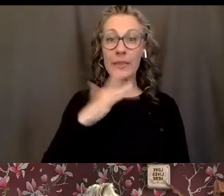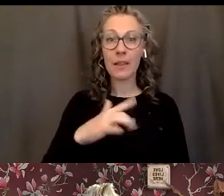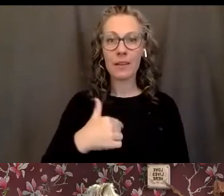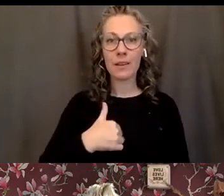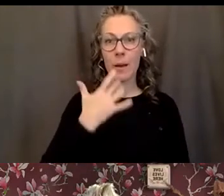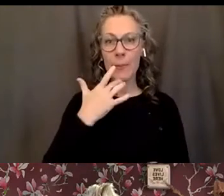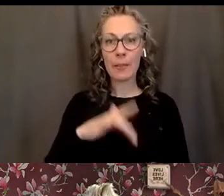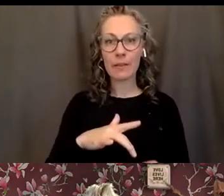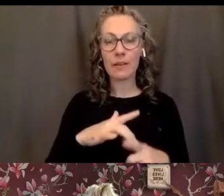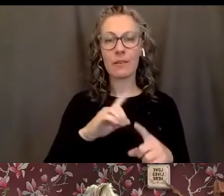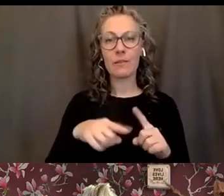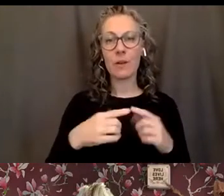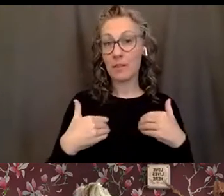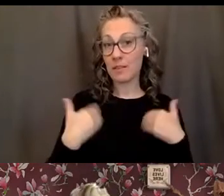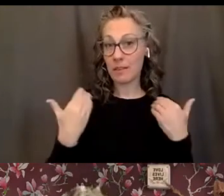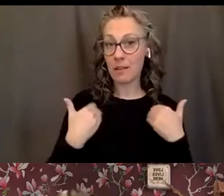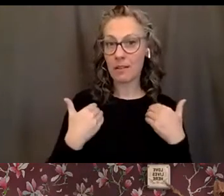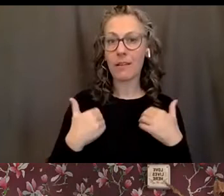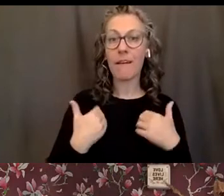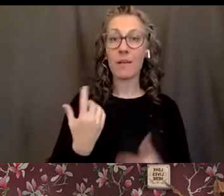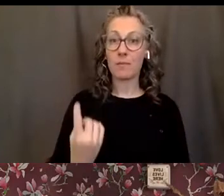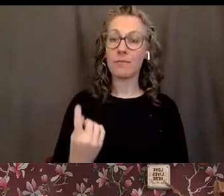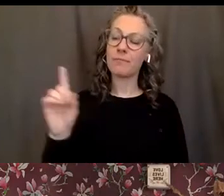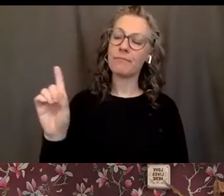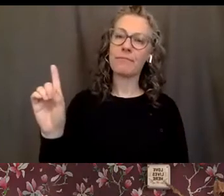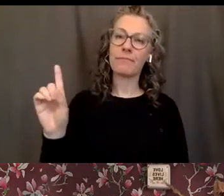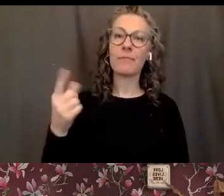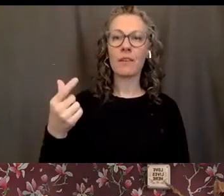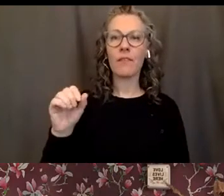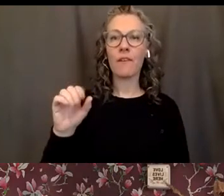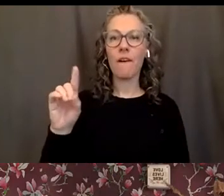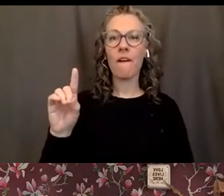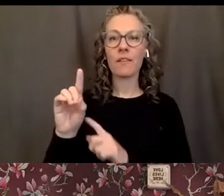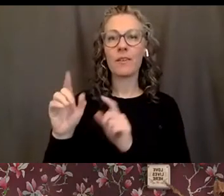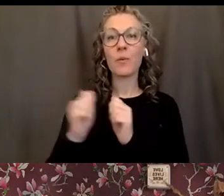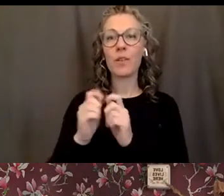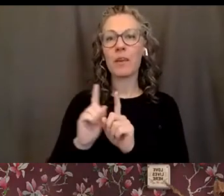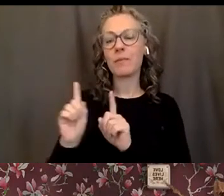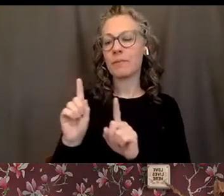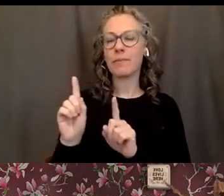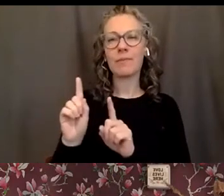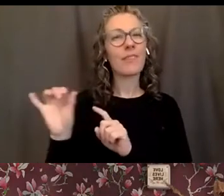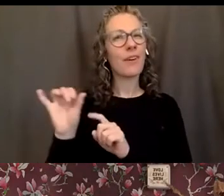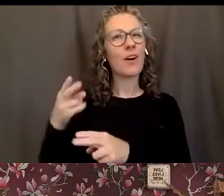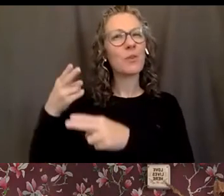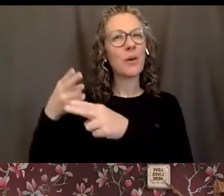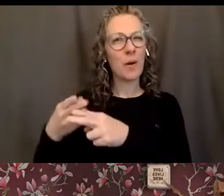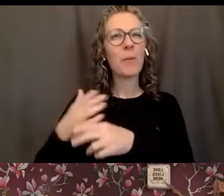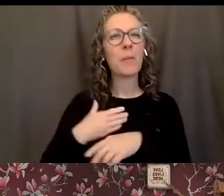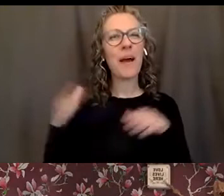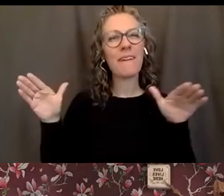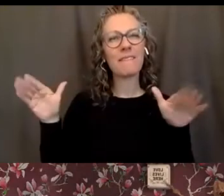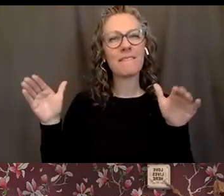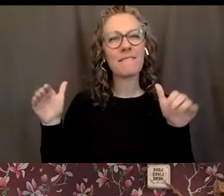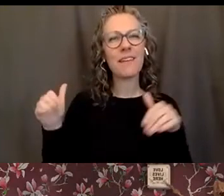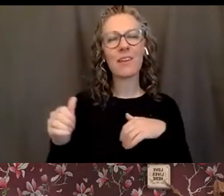when I was little, I had my God always with me, and then but I also call him my fairy godmother. So to me,